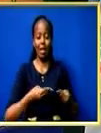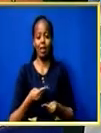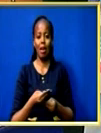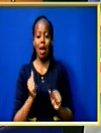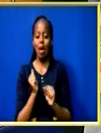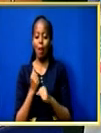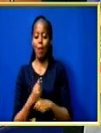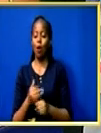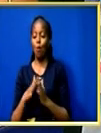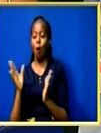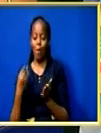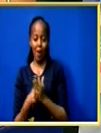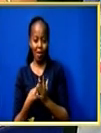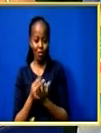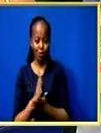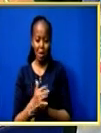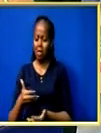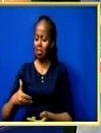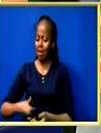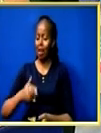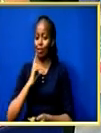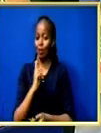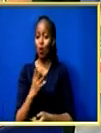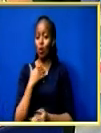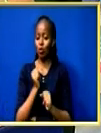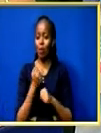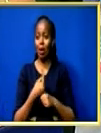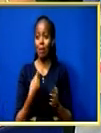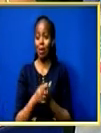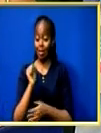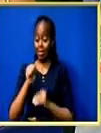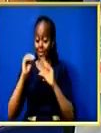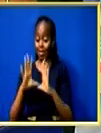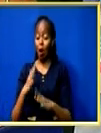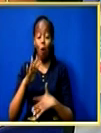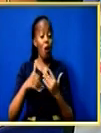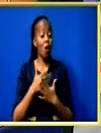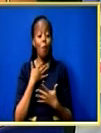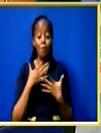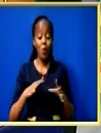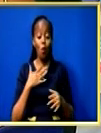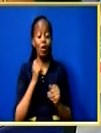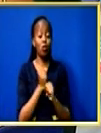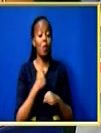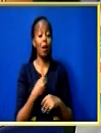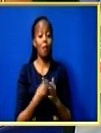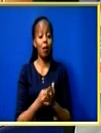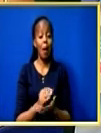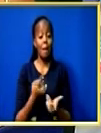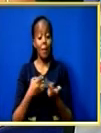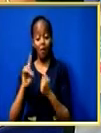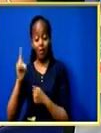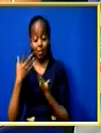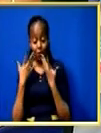And they make grow up. extra money Oh, as young as you you are. want to make money. Yes, Mwalimu, everyone wants to make money. Mwalimu, do you want to make but money? first go to